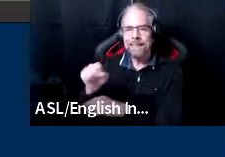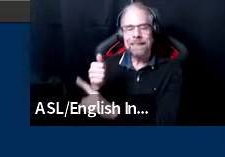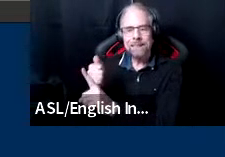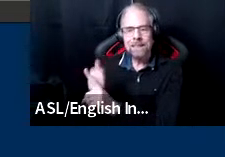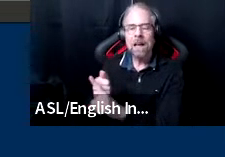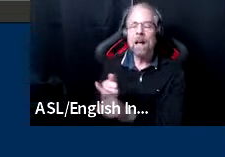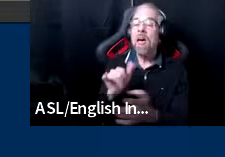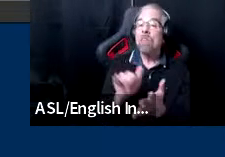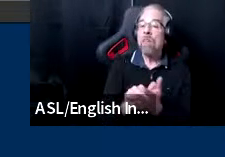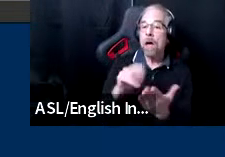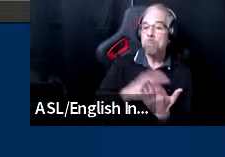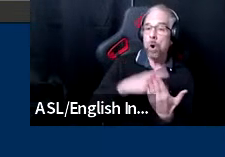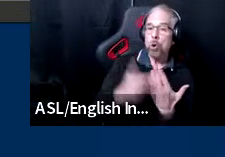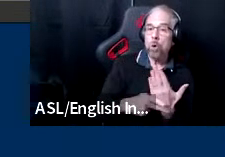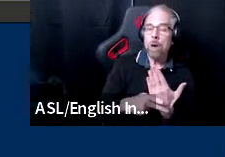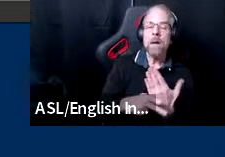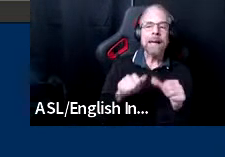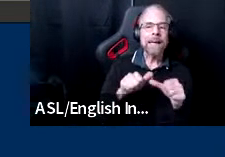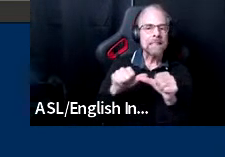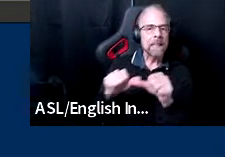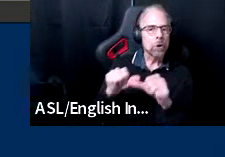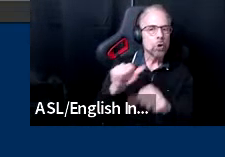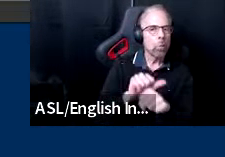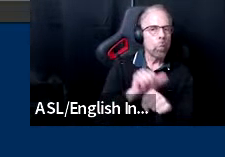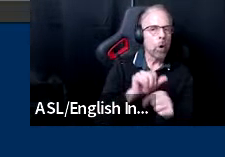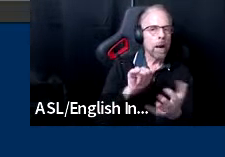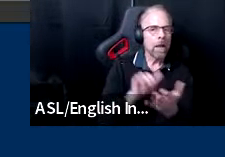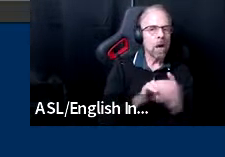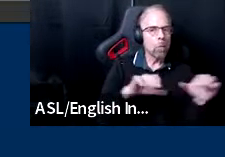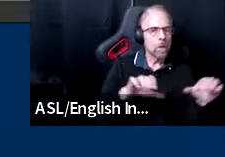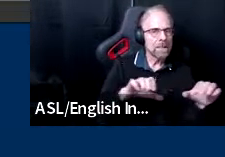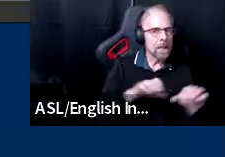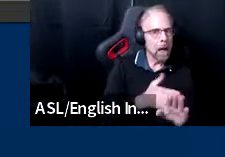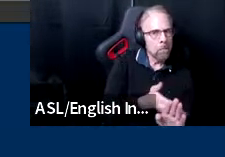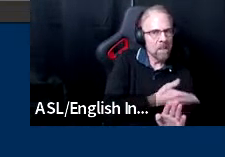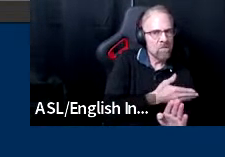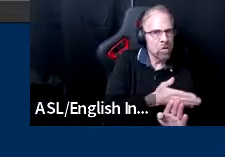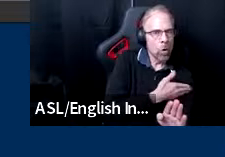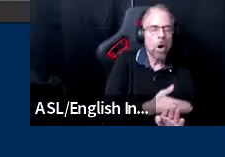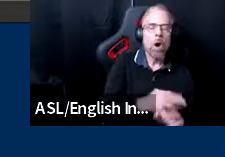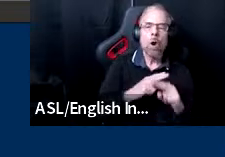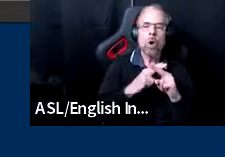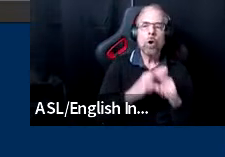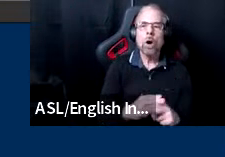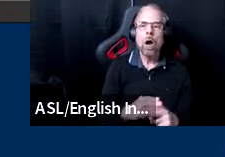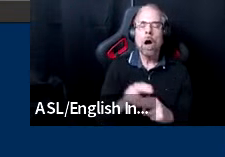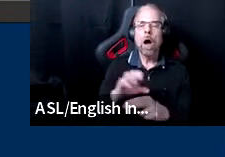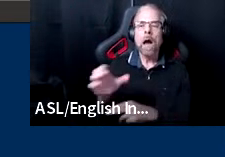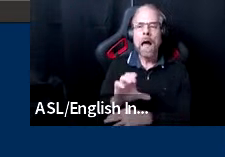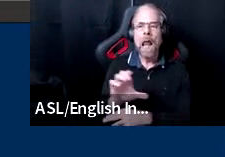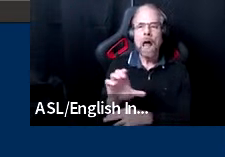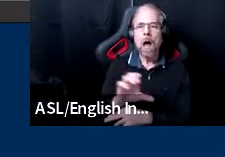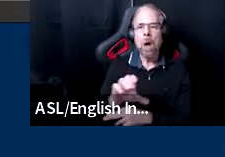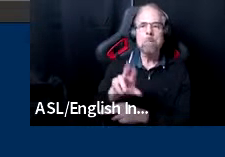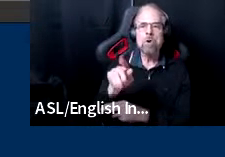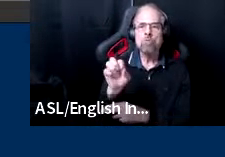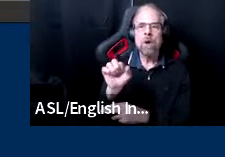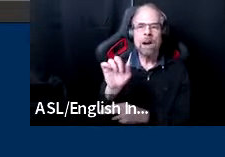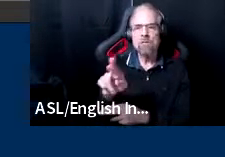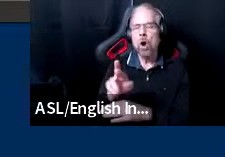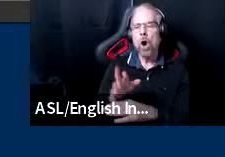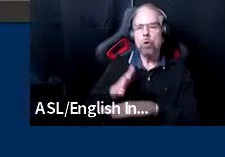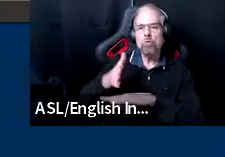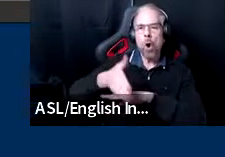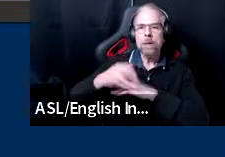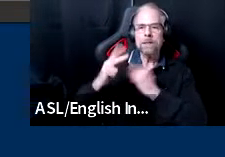Replacement Program continued the work that was conducted previously, known as the Columbia River Crossing Project. Now that